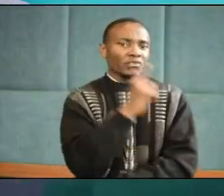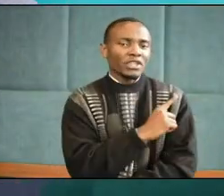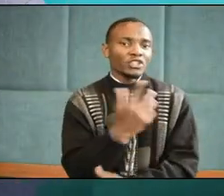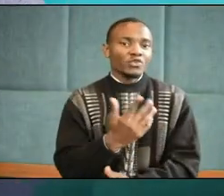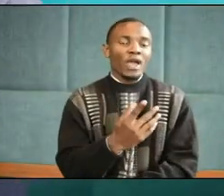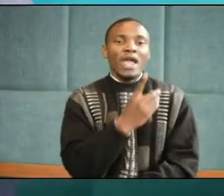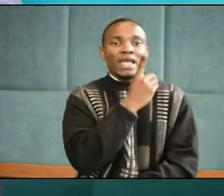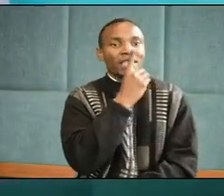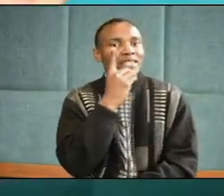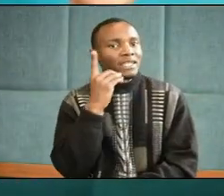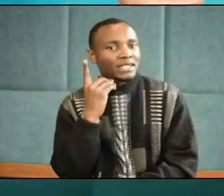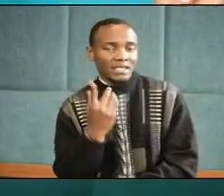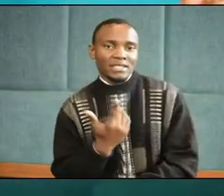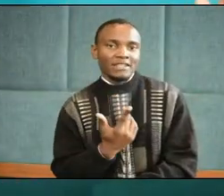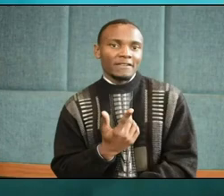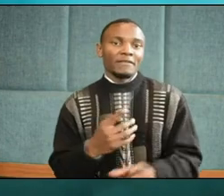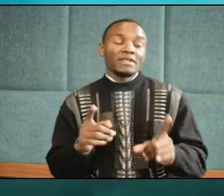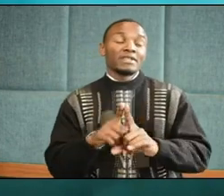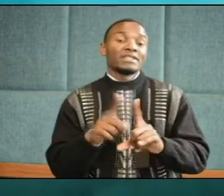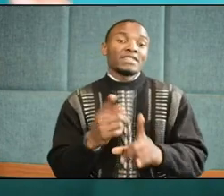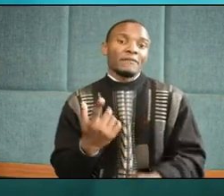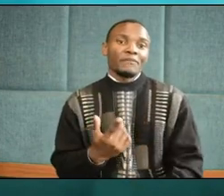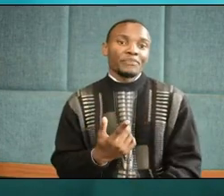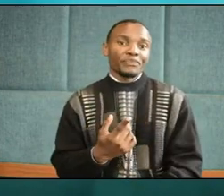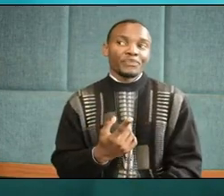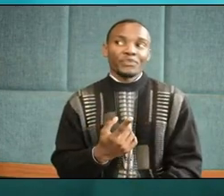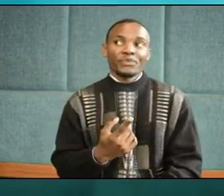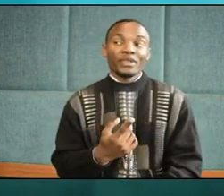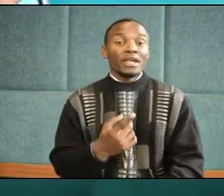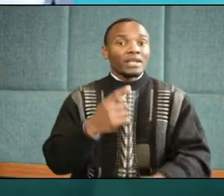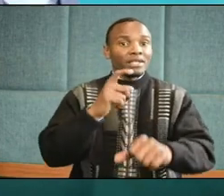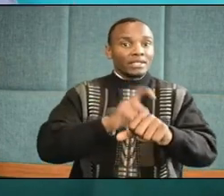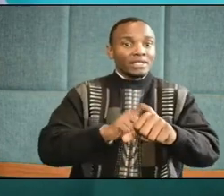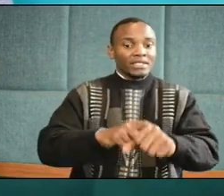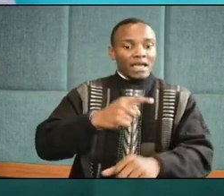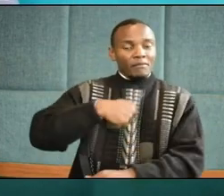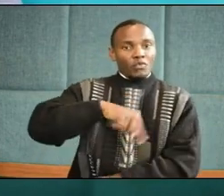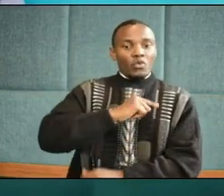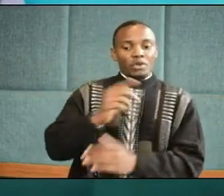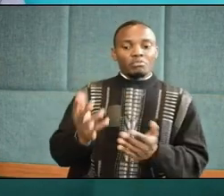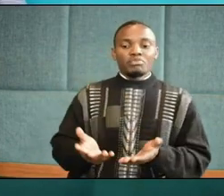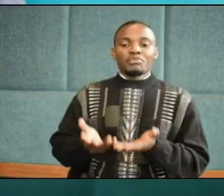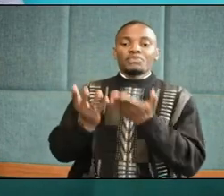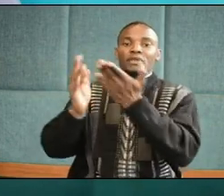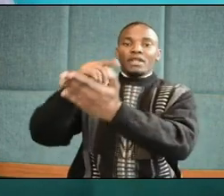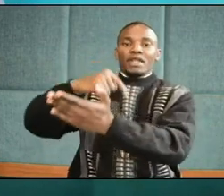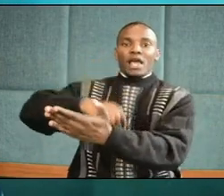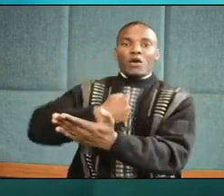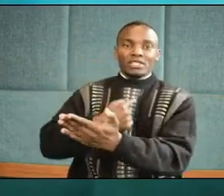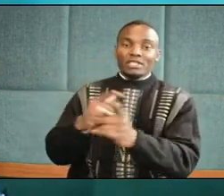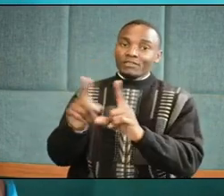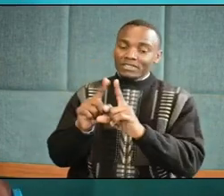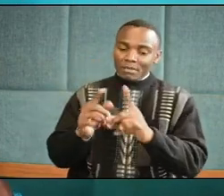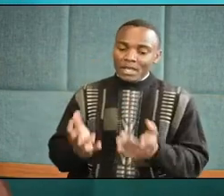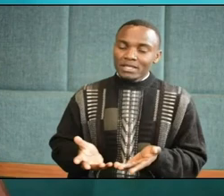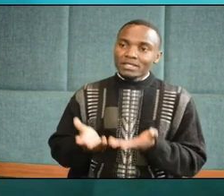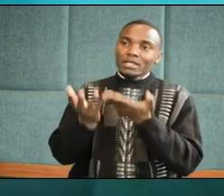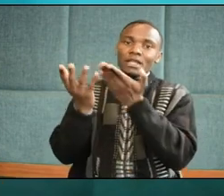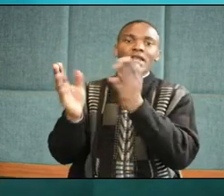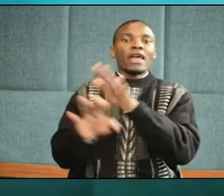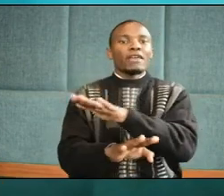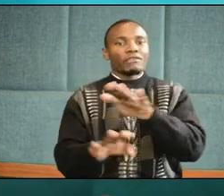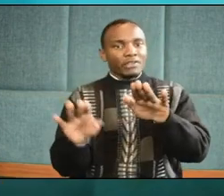the wilderness. I want us to know the moment we will surrender ourselves and surrender